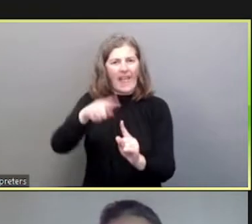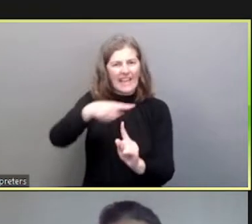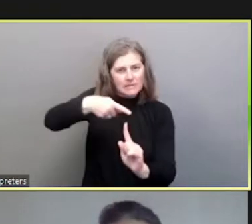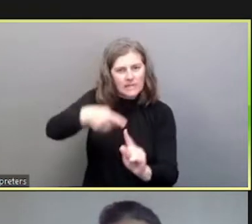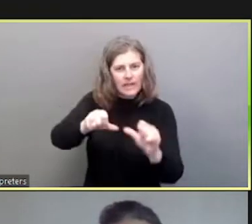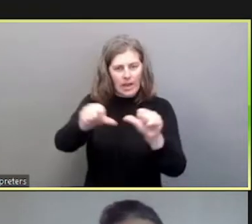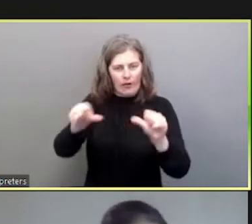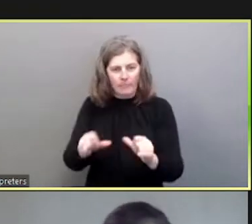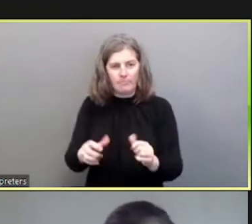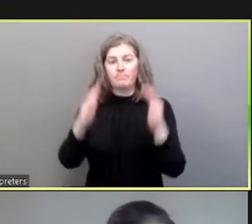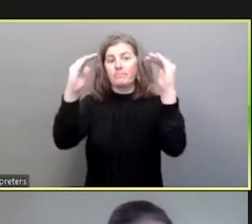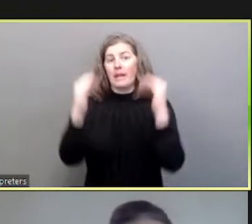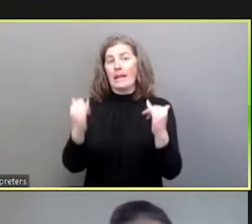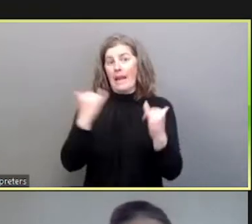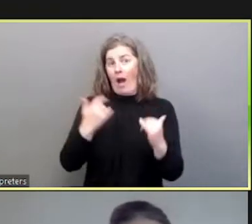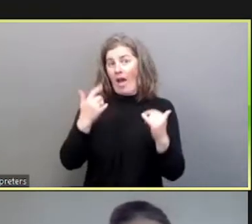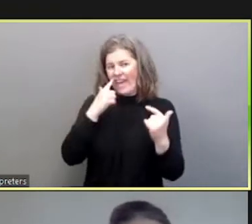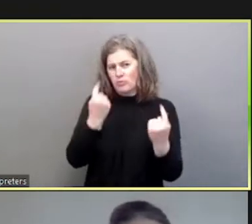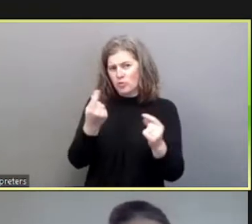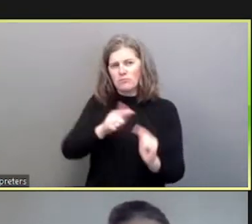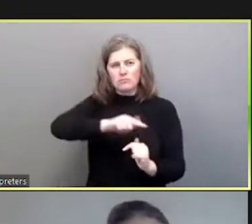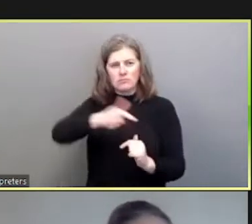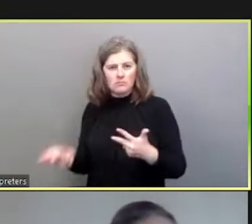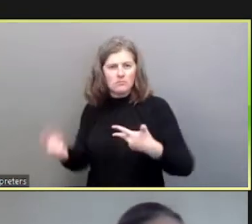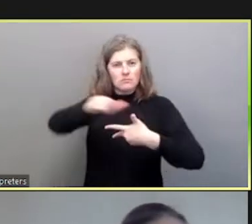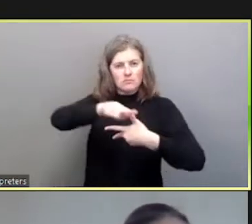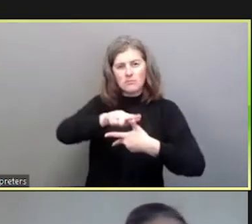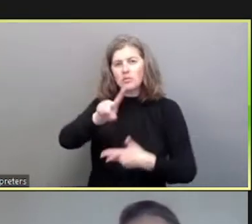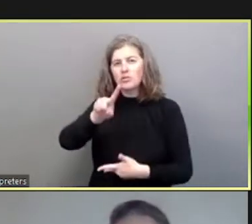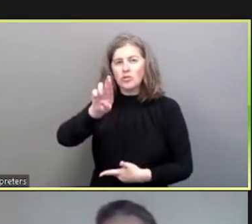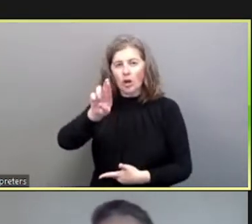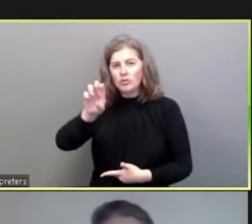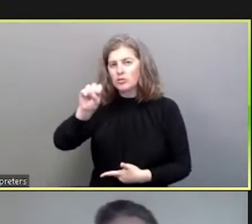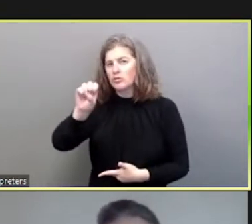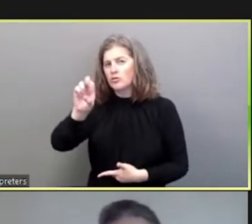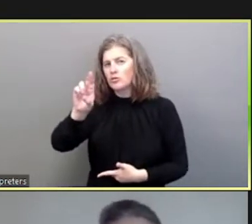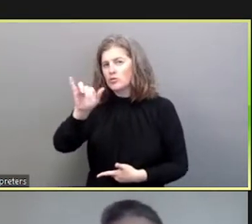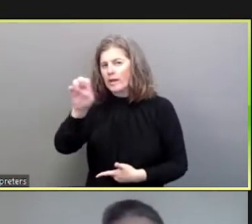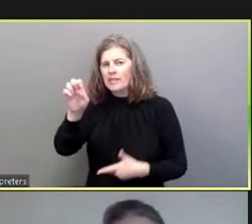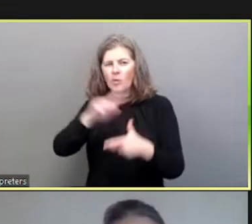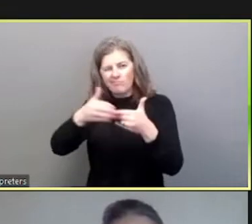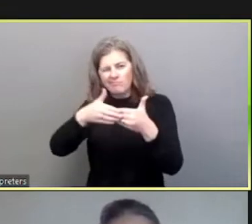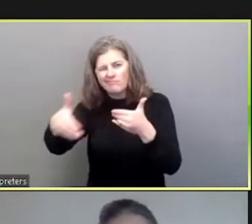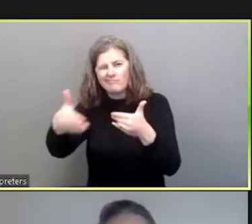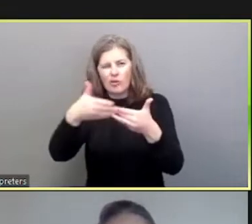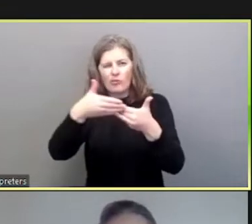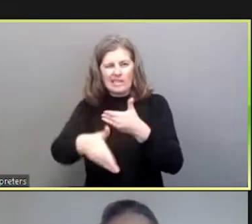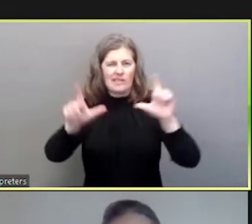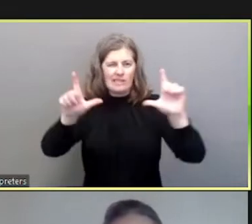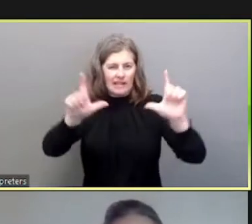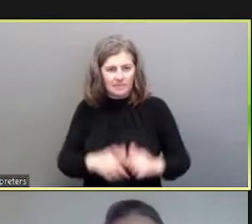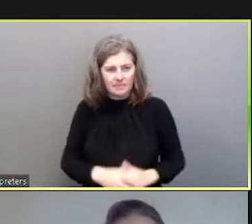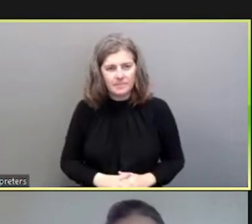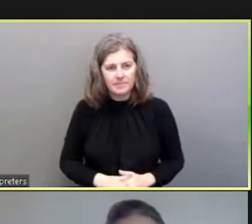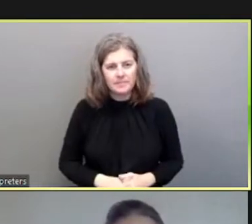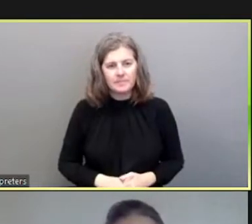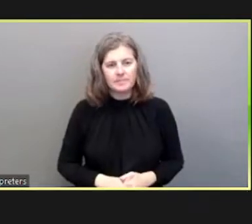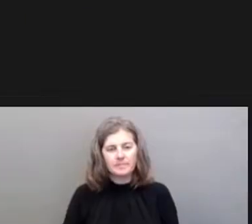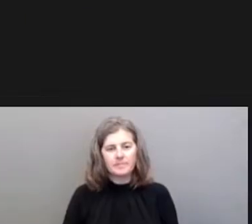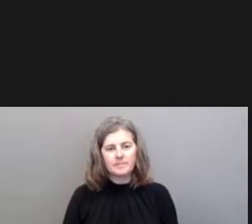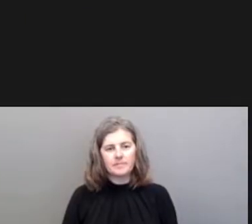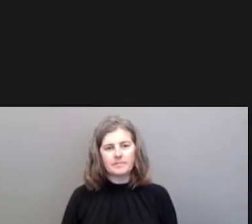think at this time I'm going to turn over to Secretary Scrace, who is going to do the remainder of the slides.